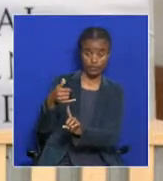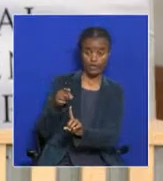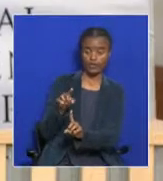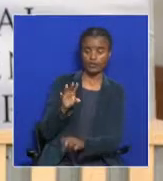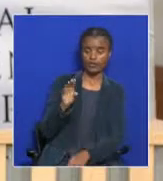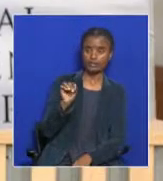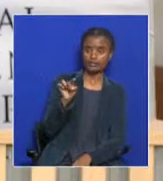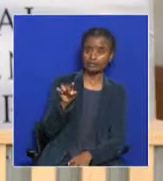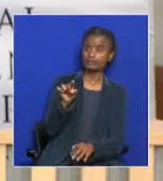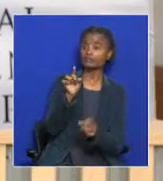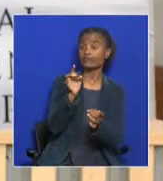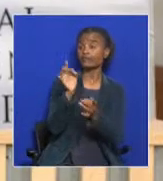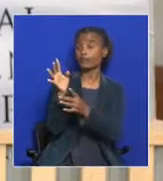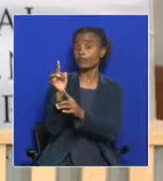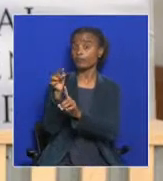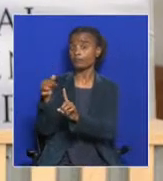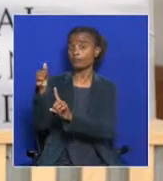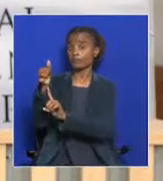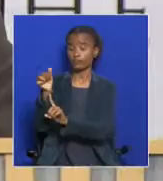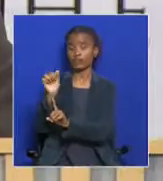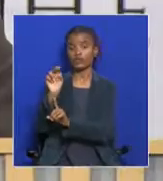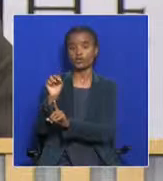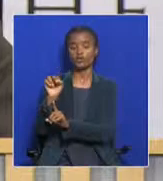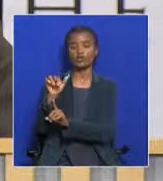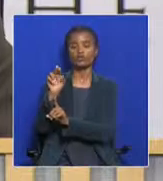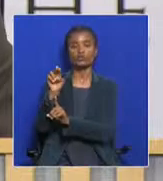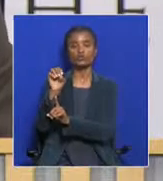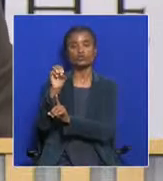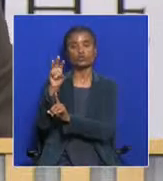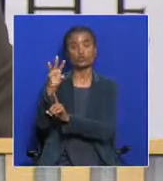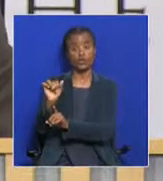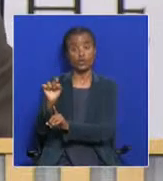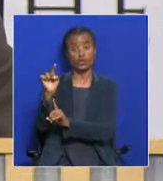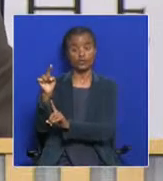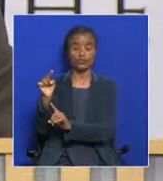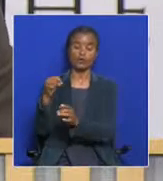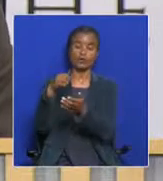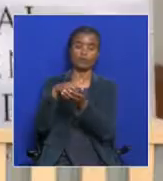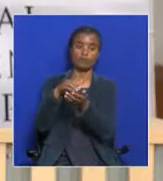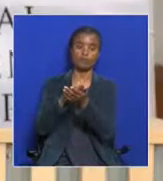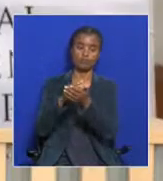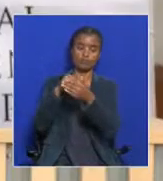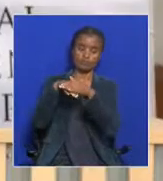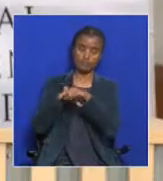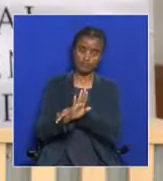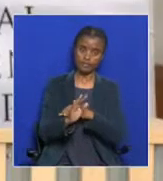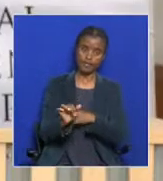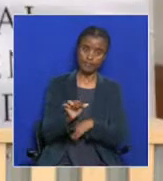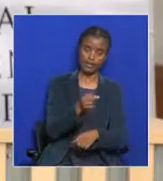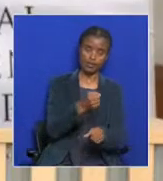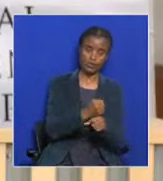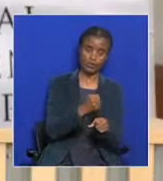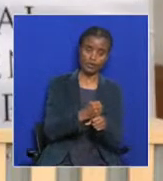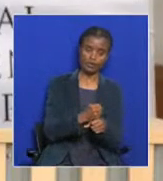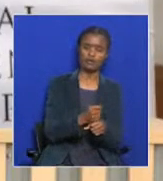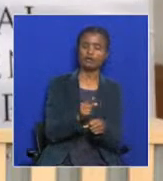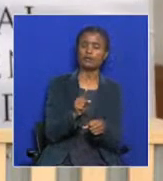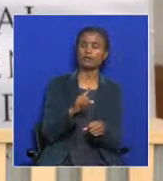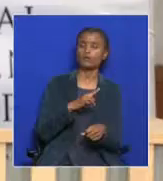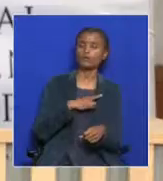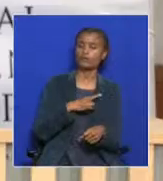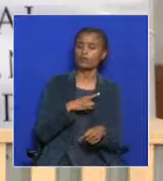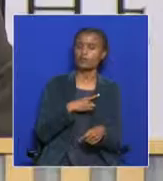you are booking back in. You recall? Yes, Commissioner. Why didn't you do it yourself?